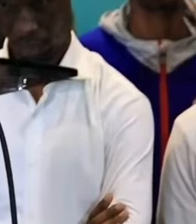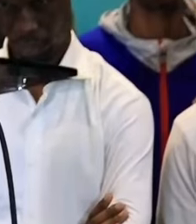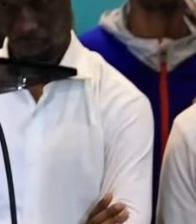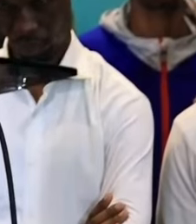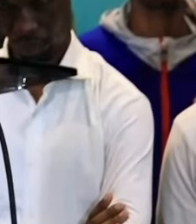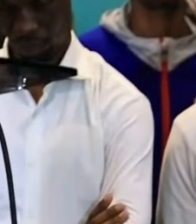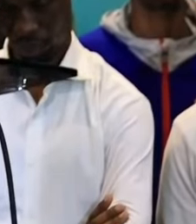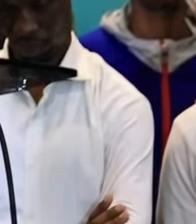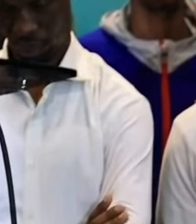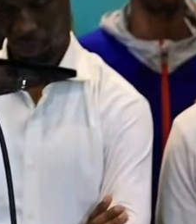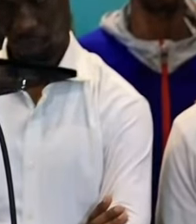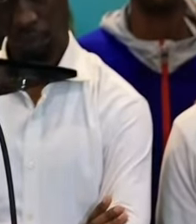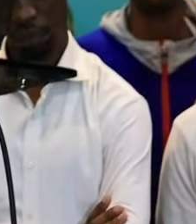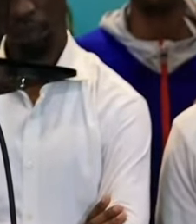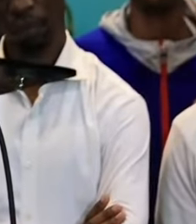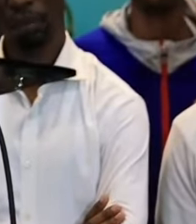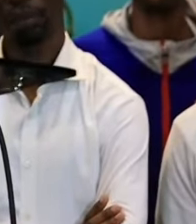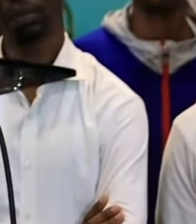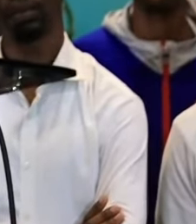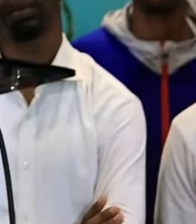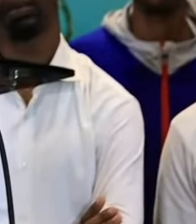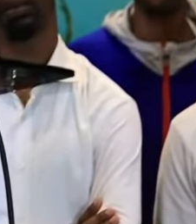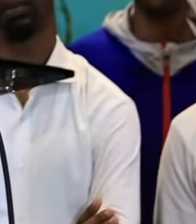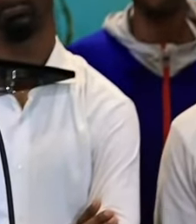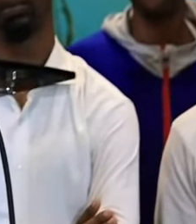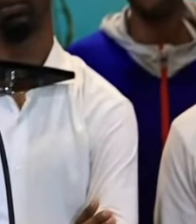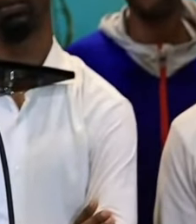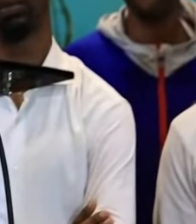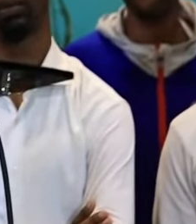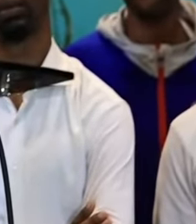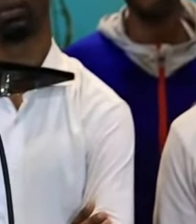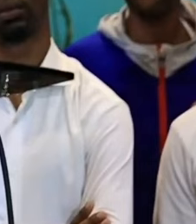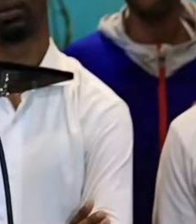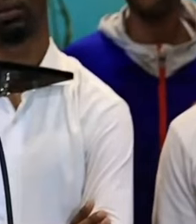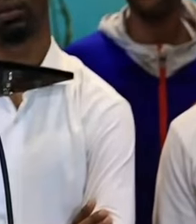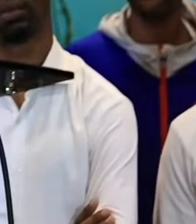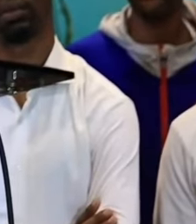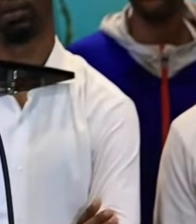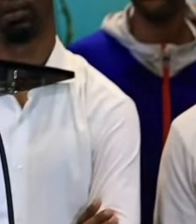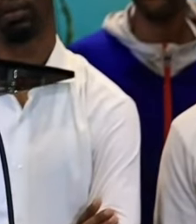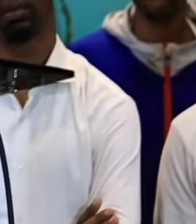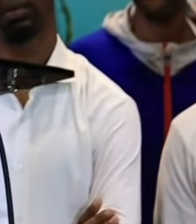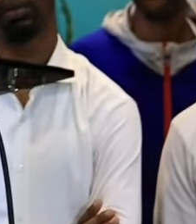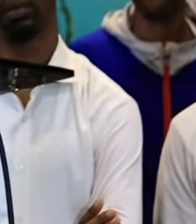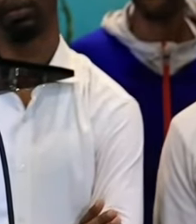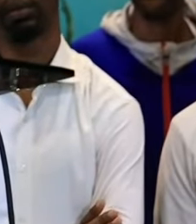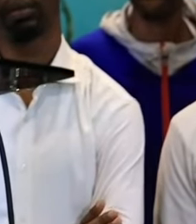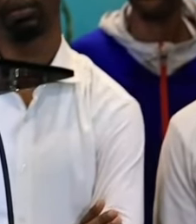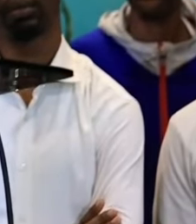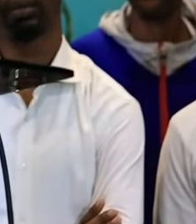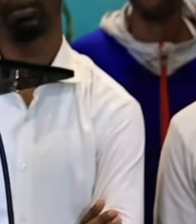I am speaking from a deep place of spiritual insight.